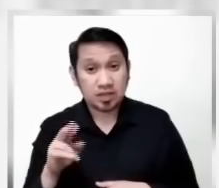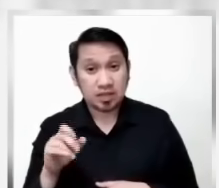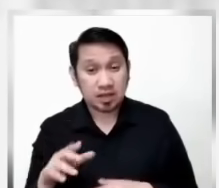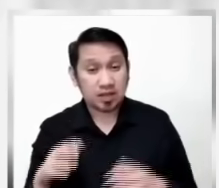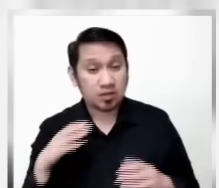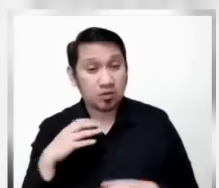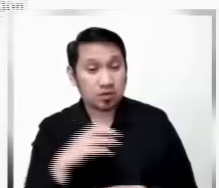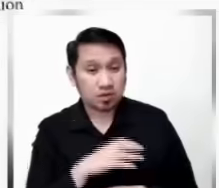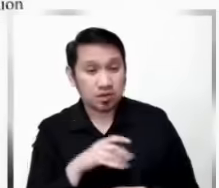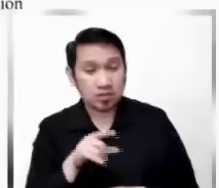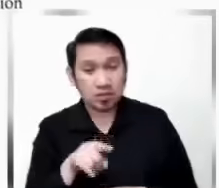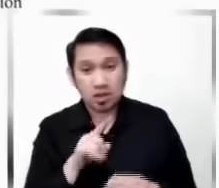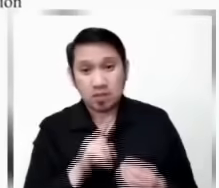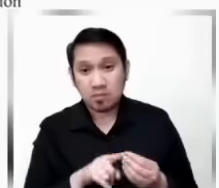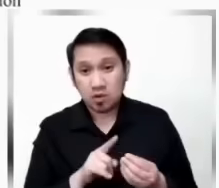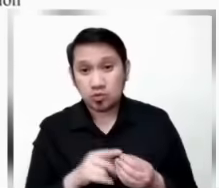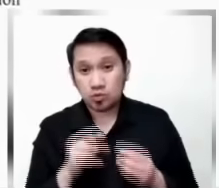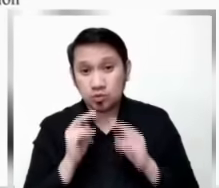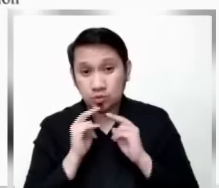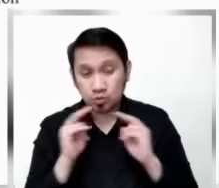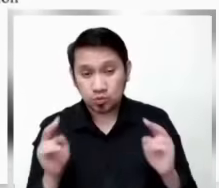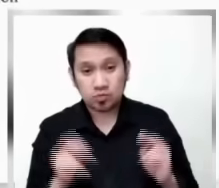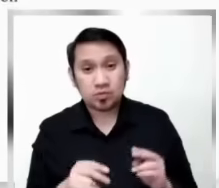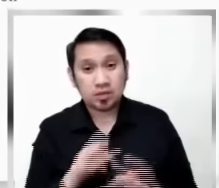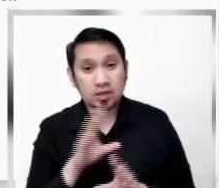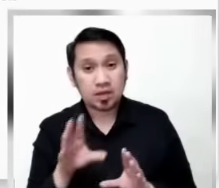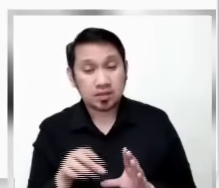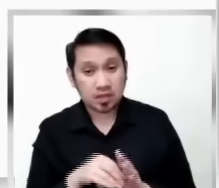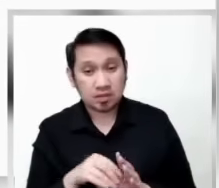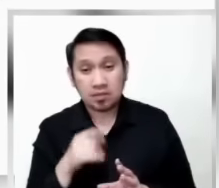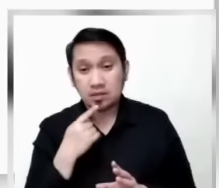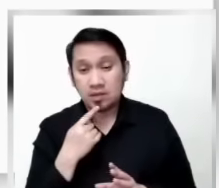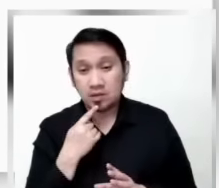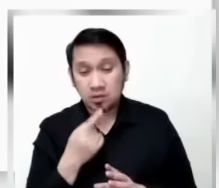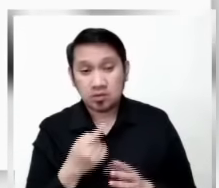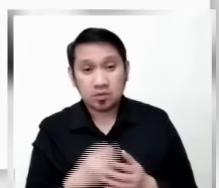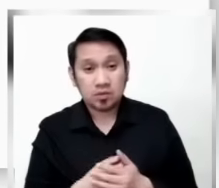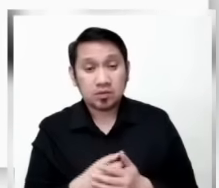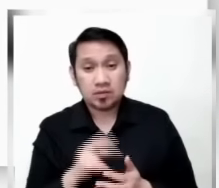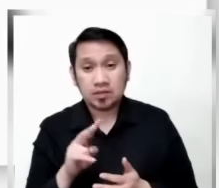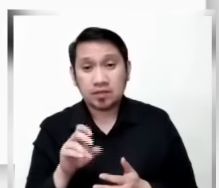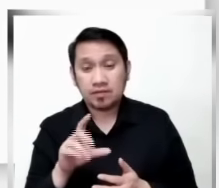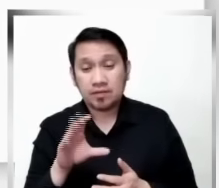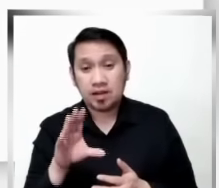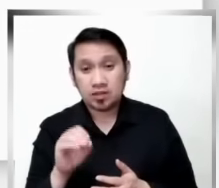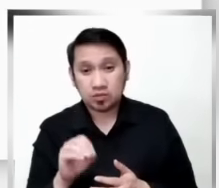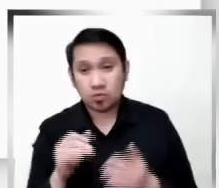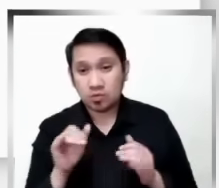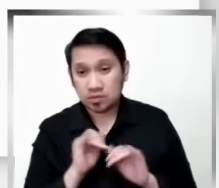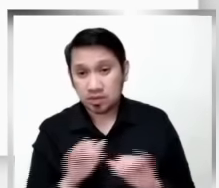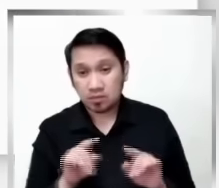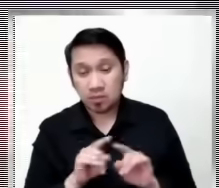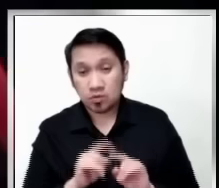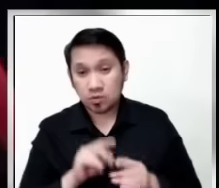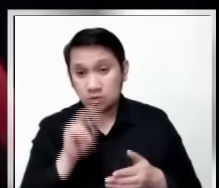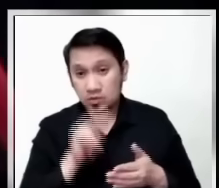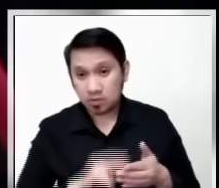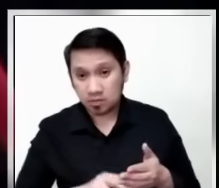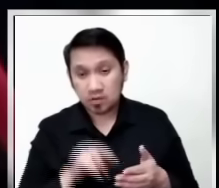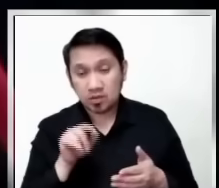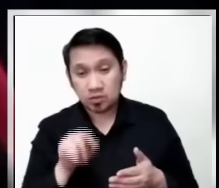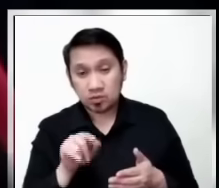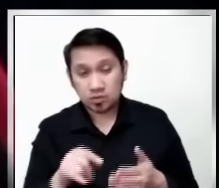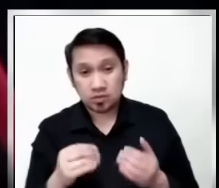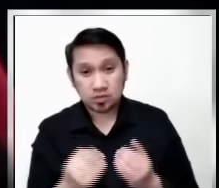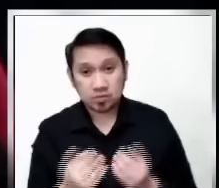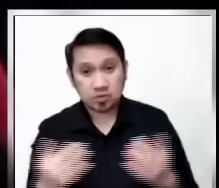ng SMNI. Ang bahagi ng pahayag ni Secretary General Velasco, binasa rin ni Suarez sa plenaryo. Let me